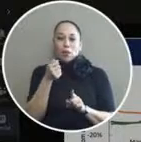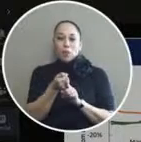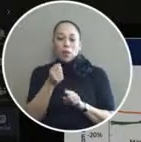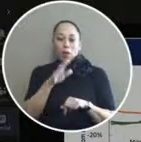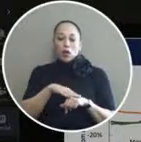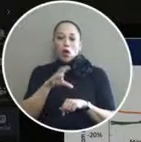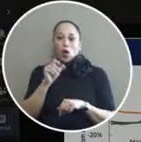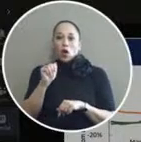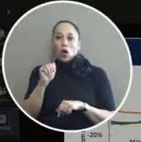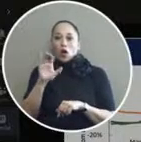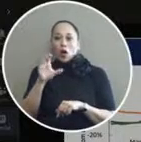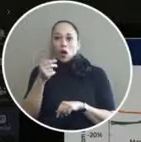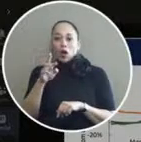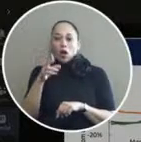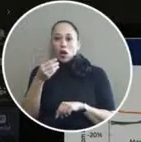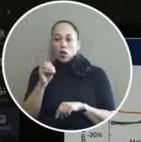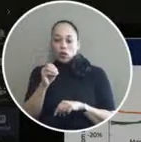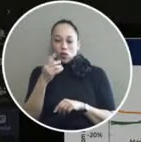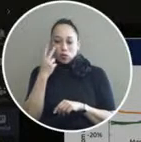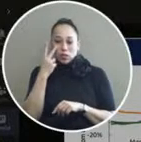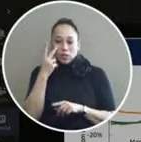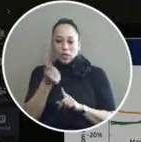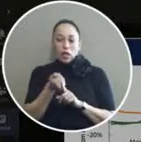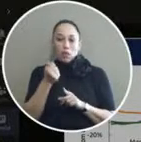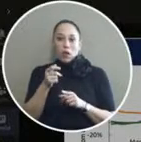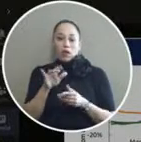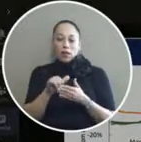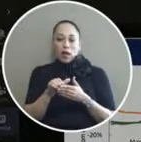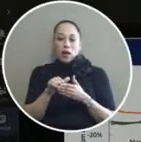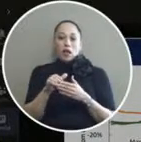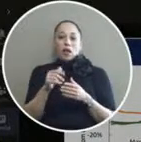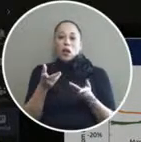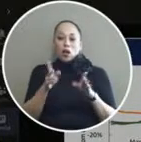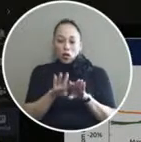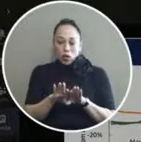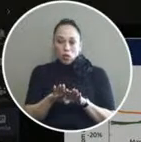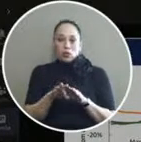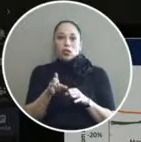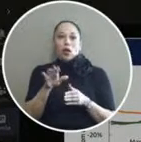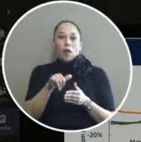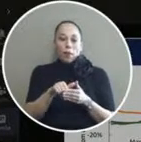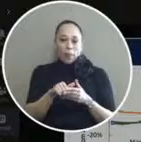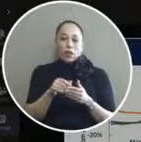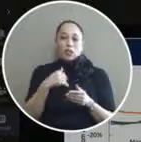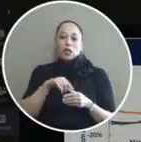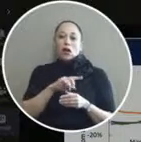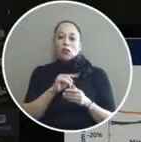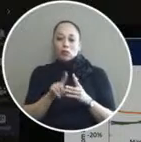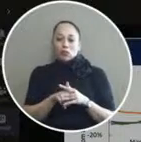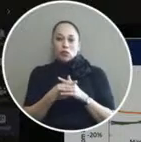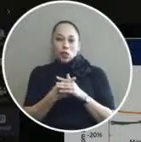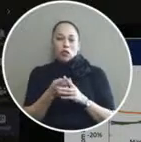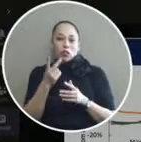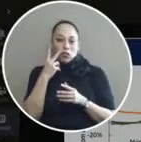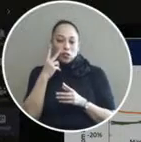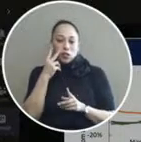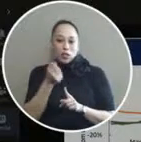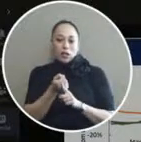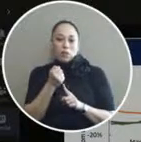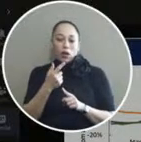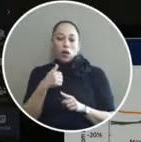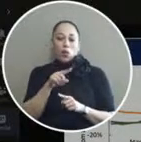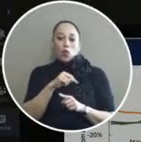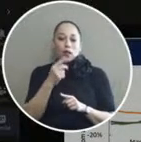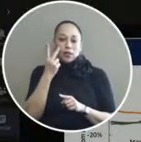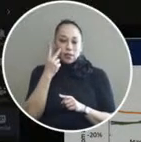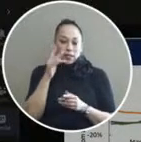cargo. We saw that impact as businesses close, maquiladoras close, and so that's when we start to see the impact on the commercial side. We've